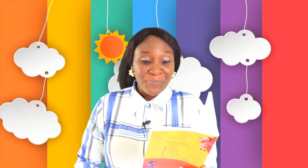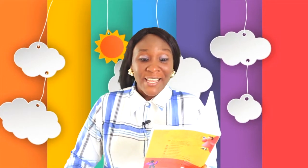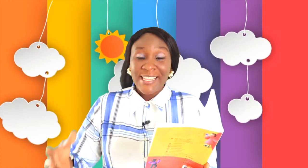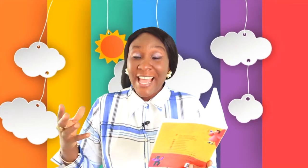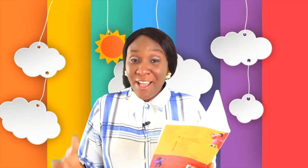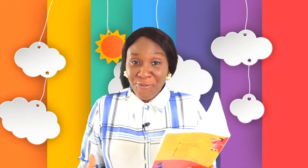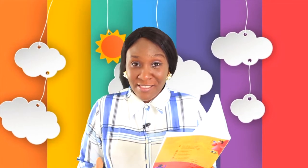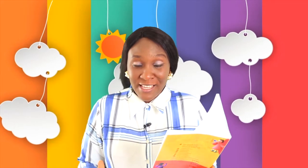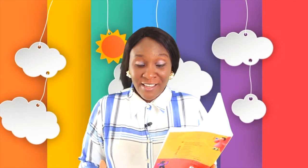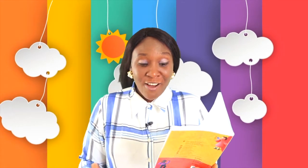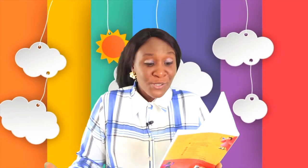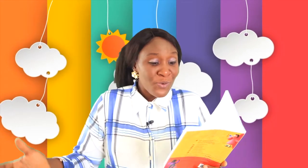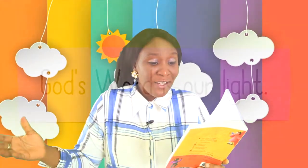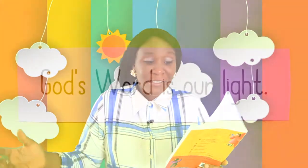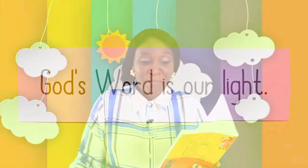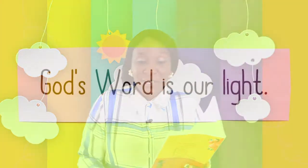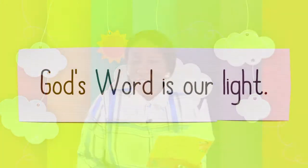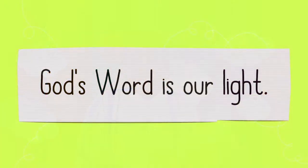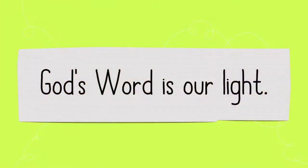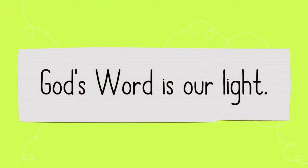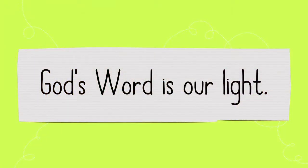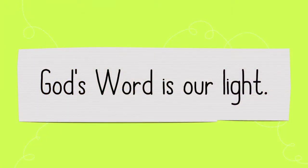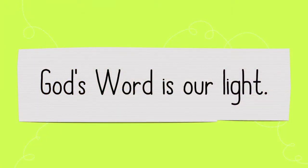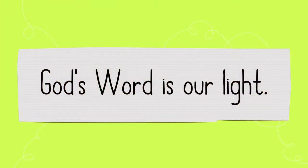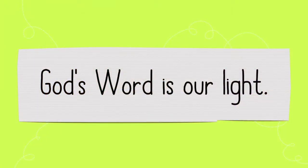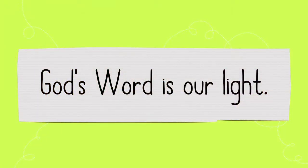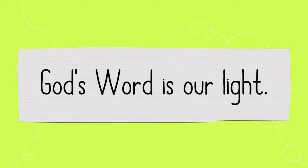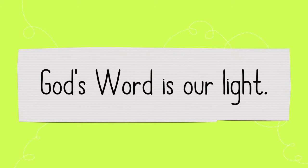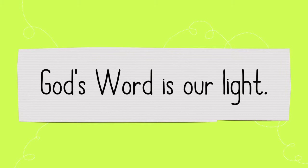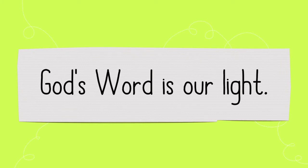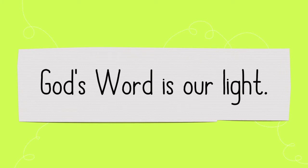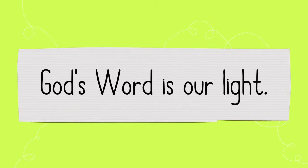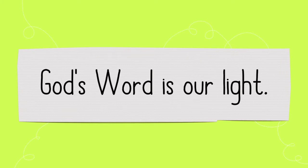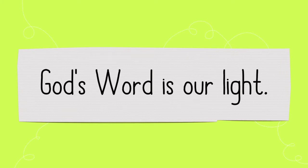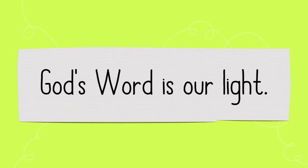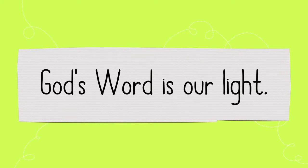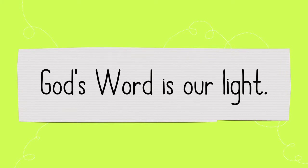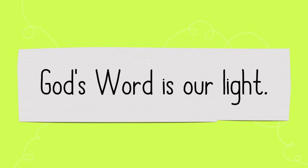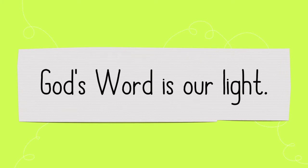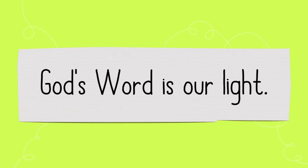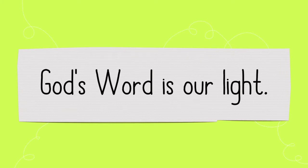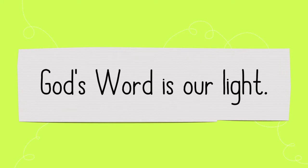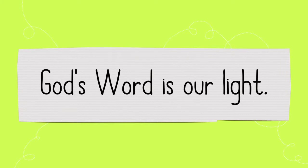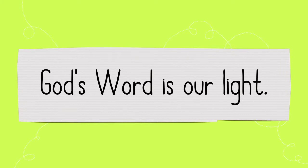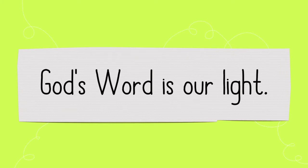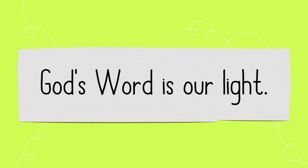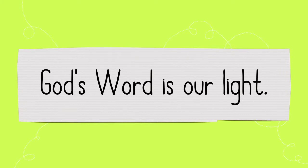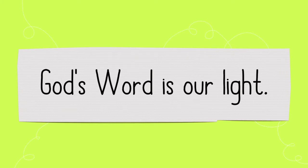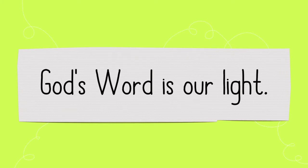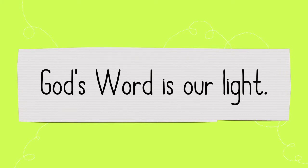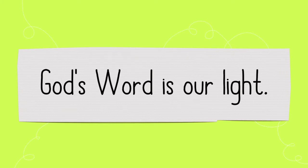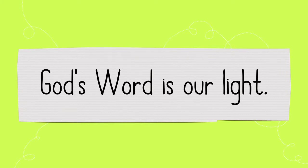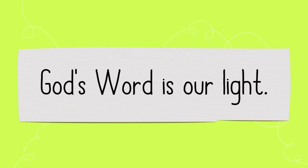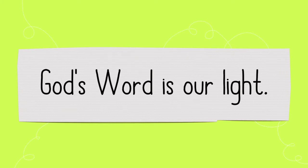you in everything. God's word is a major source of light for us. Because we study the word of God and we learn